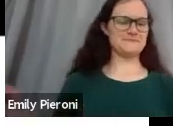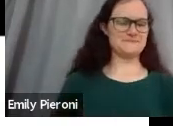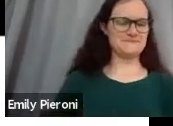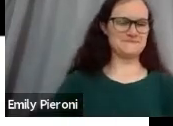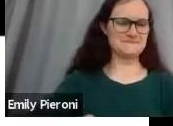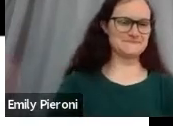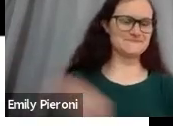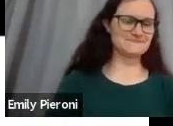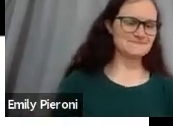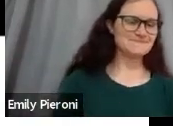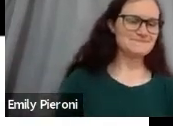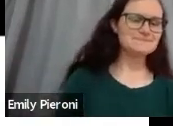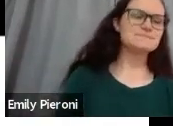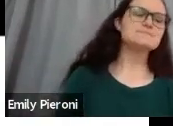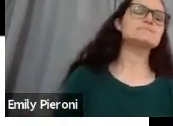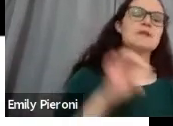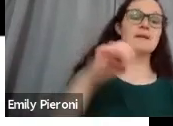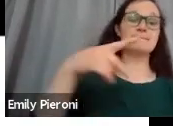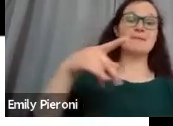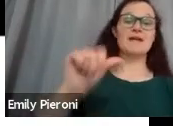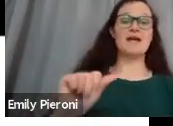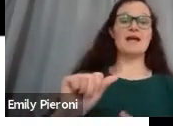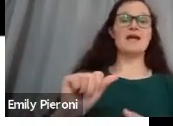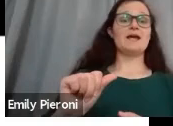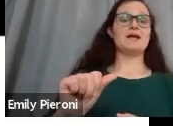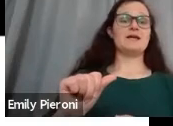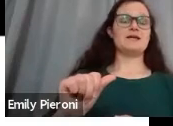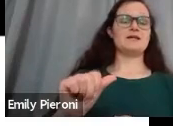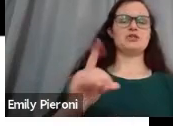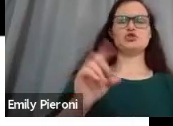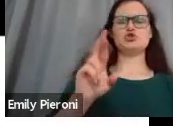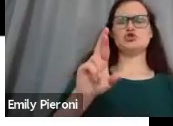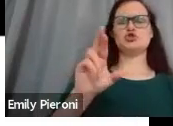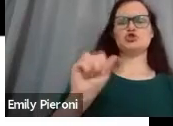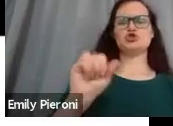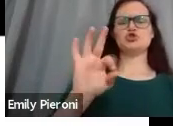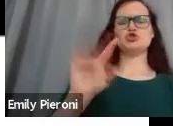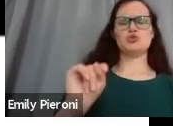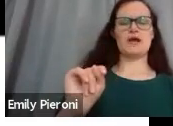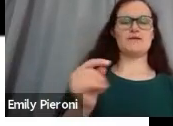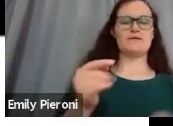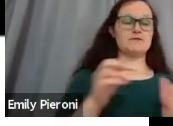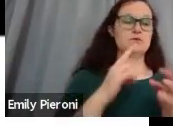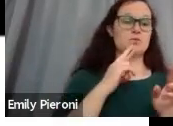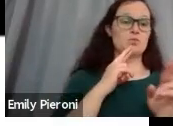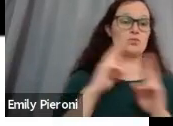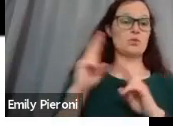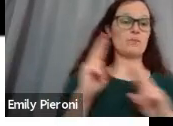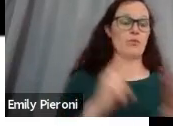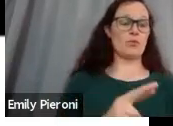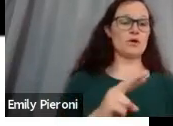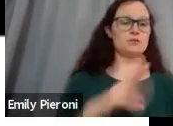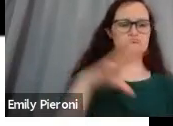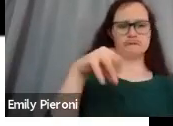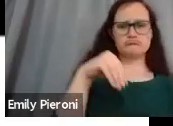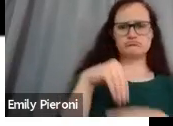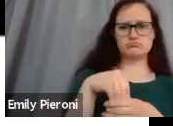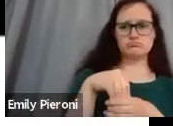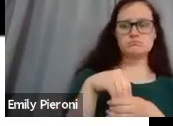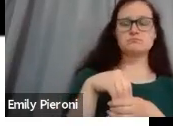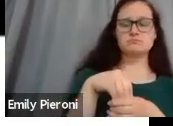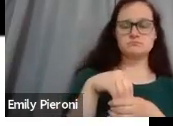You'll see that the EPA draft report on the water reuse action plan includes looking